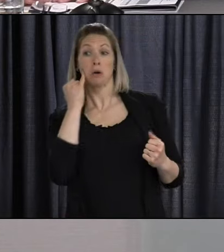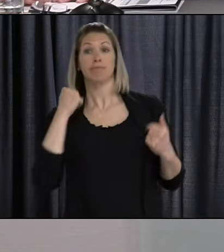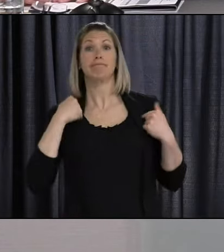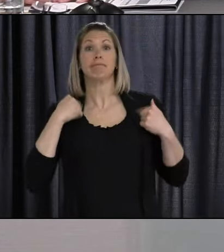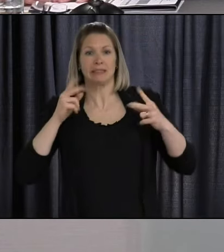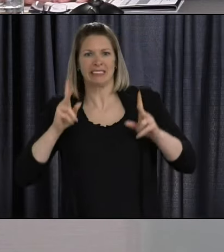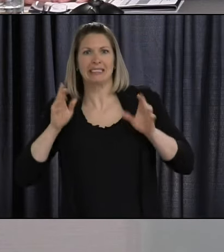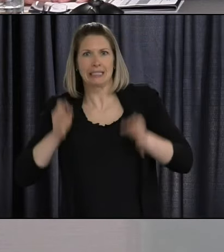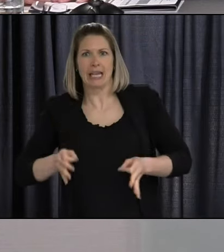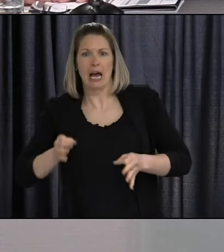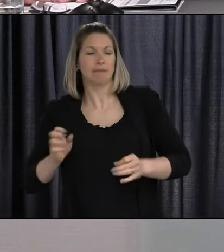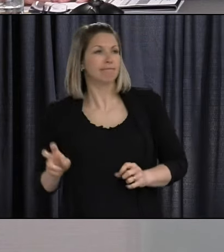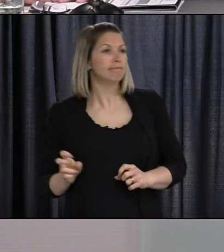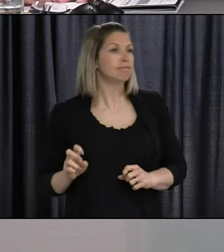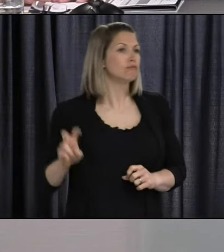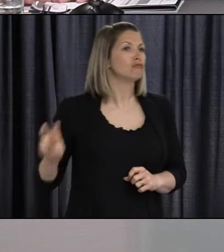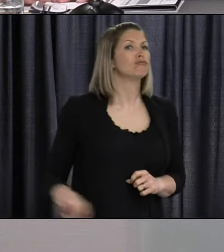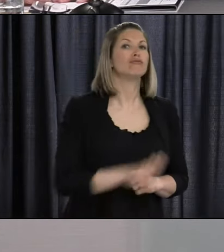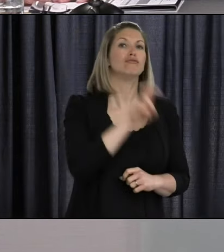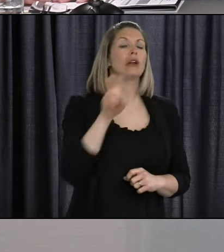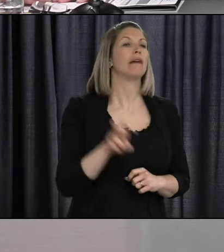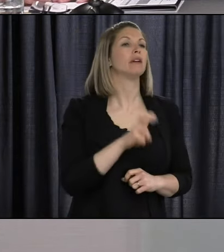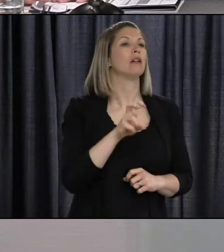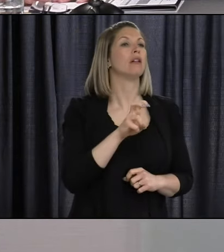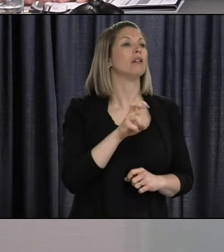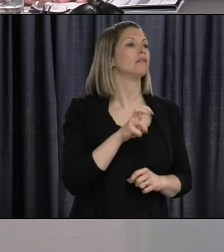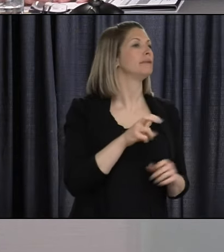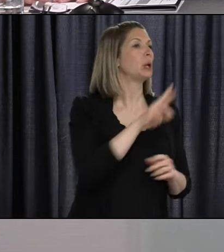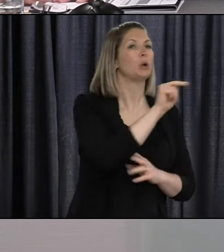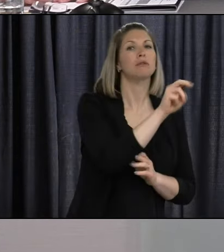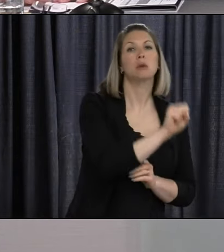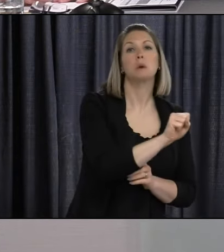province other than a mandatory self-isolation?